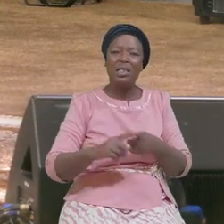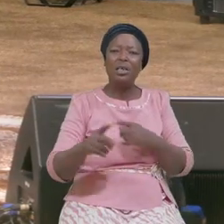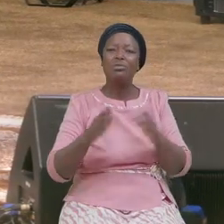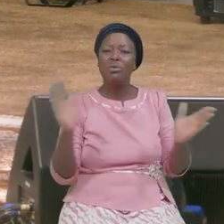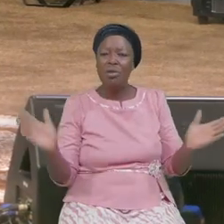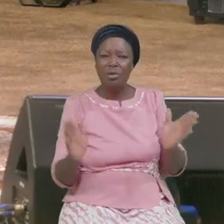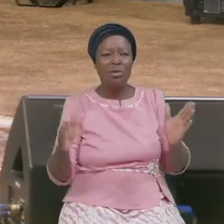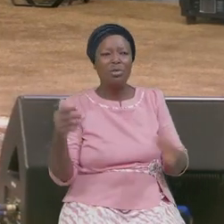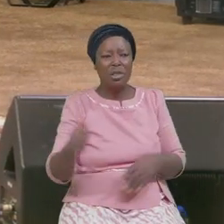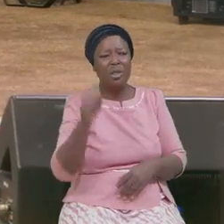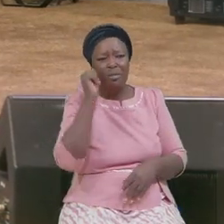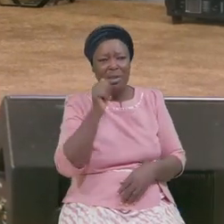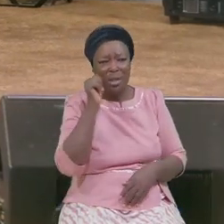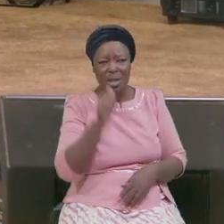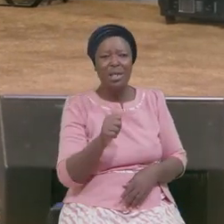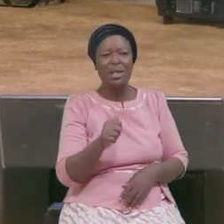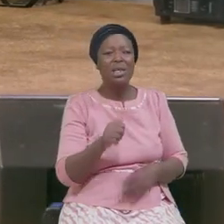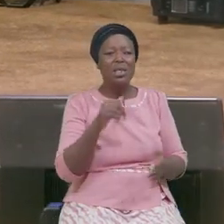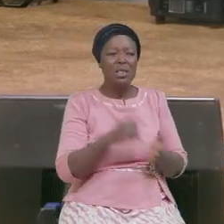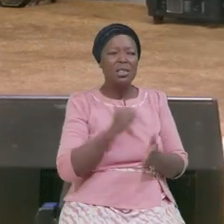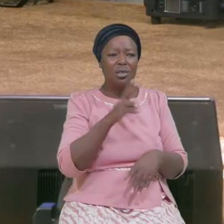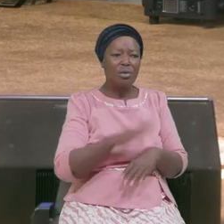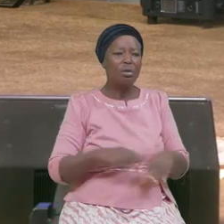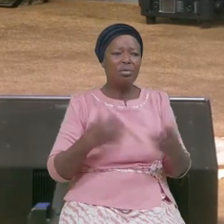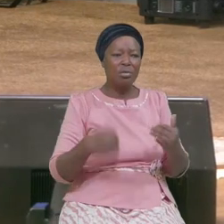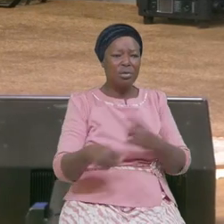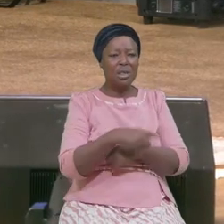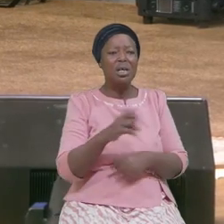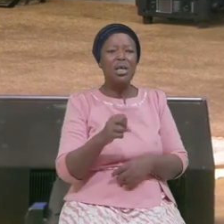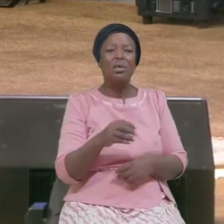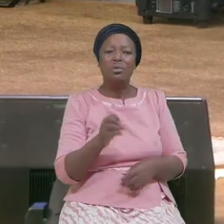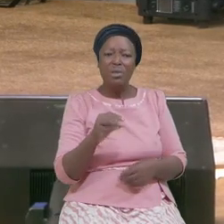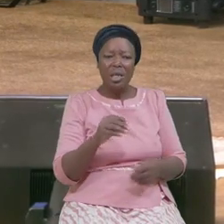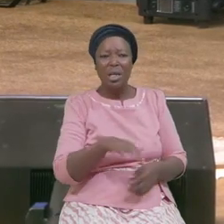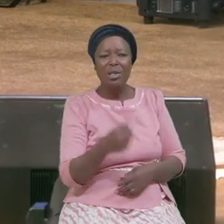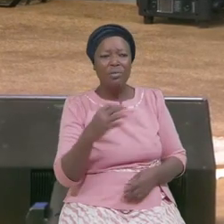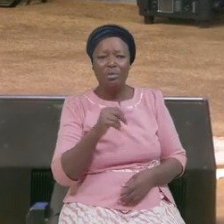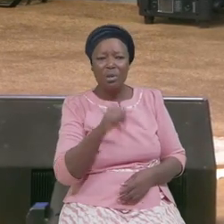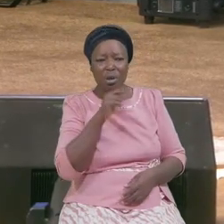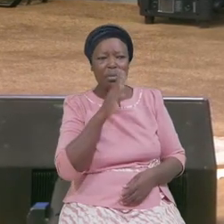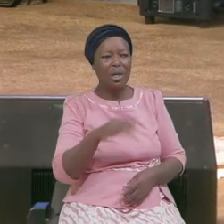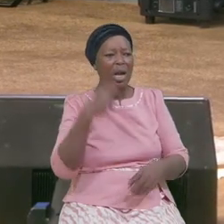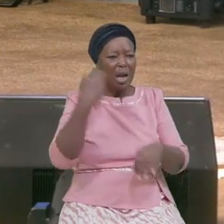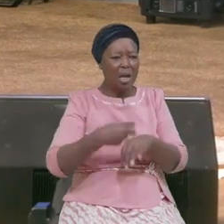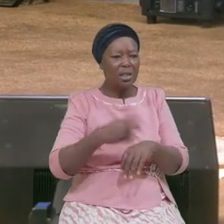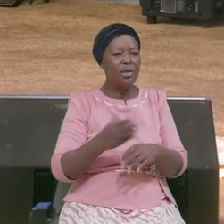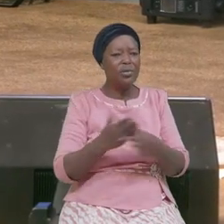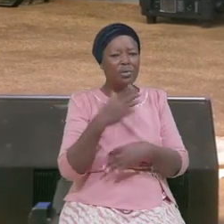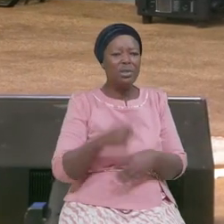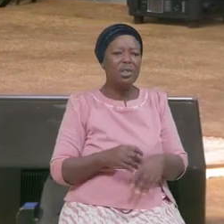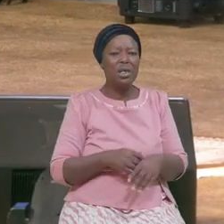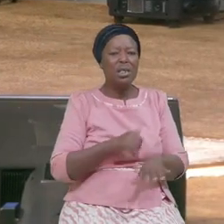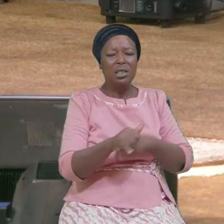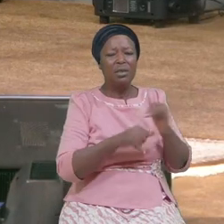is called today, lest any of you be hardened through the deceitfulness of sin.